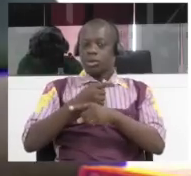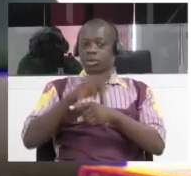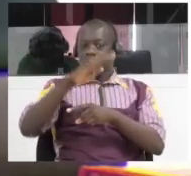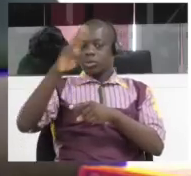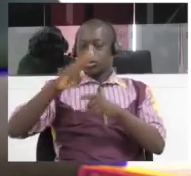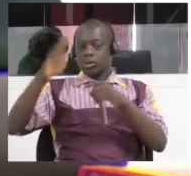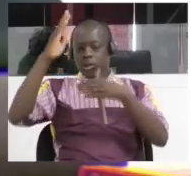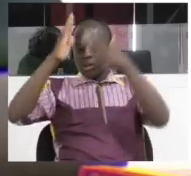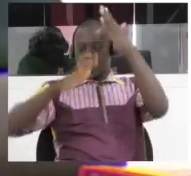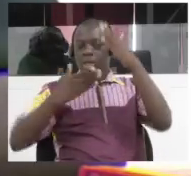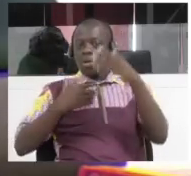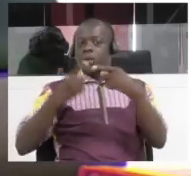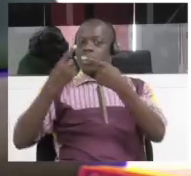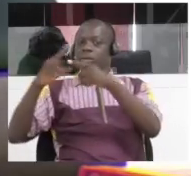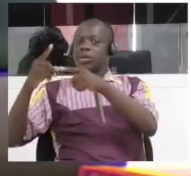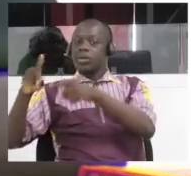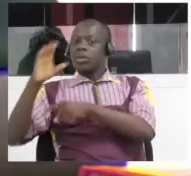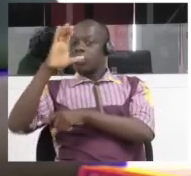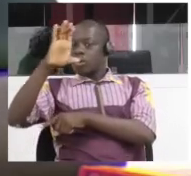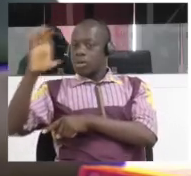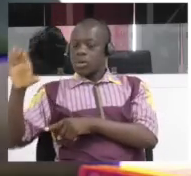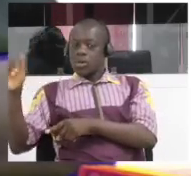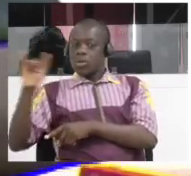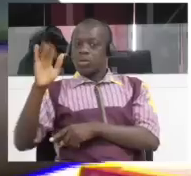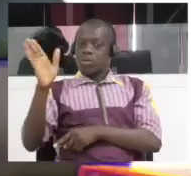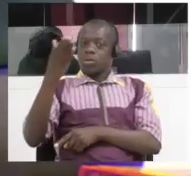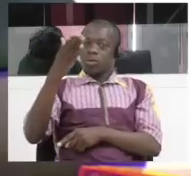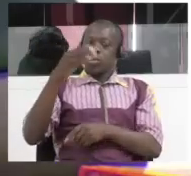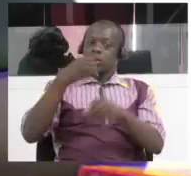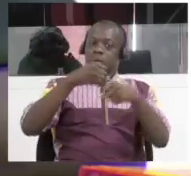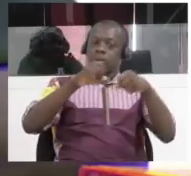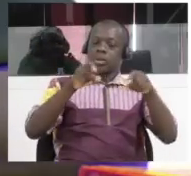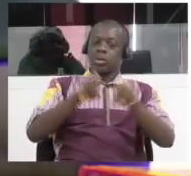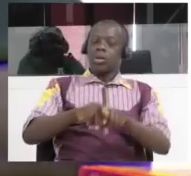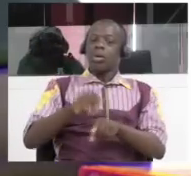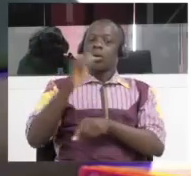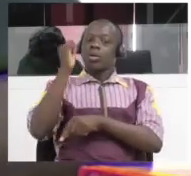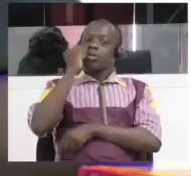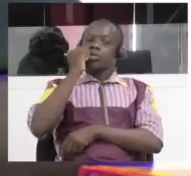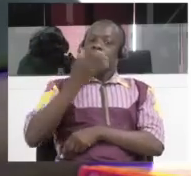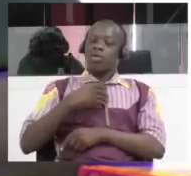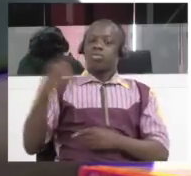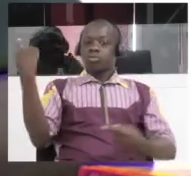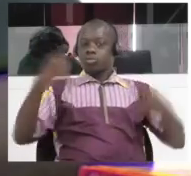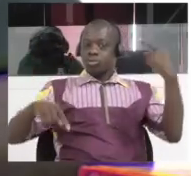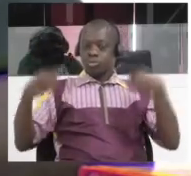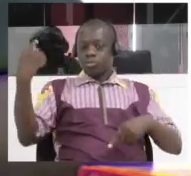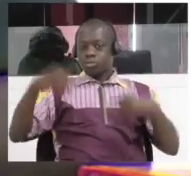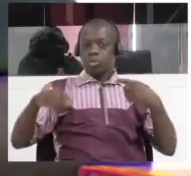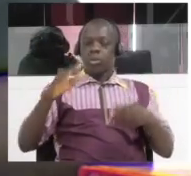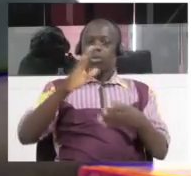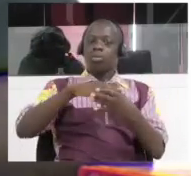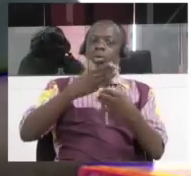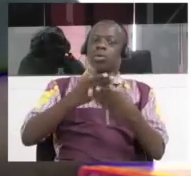various countries where they go and train. There was always, you know, this competition between those who